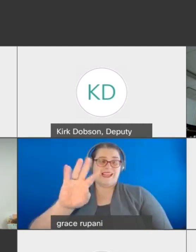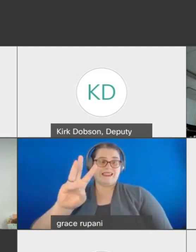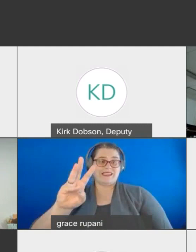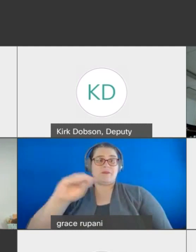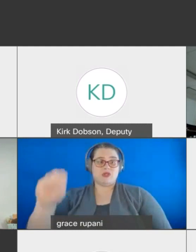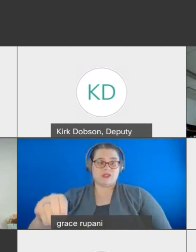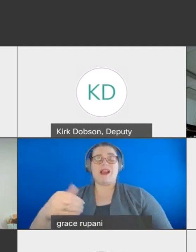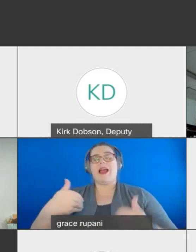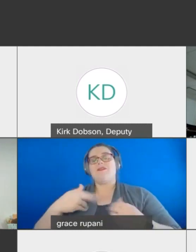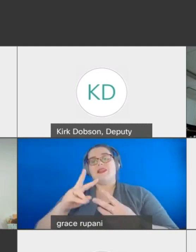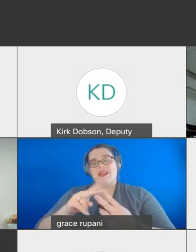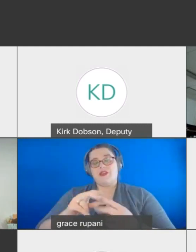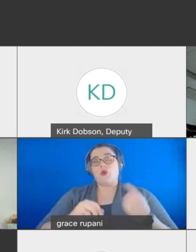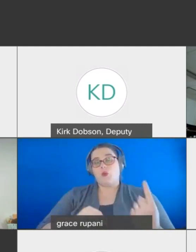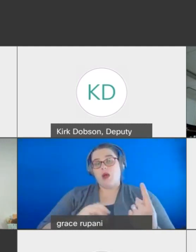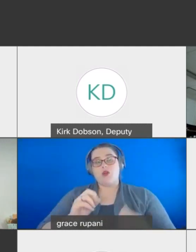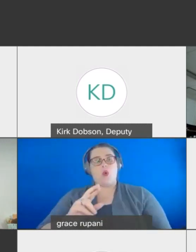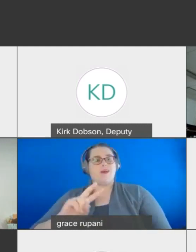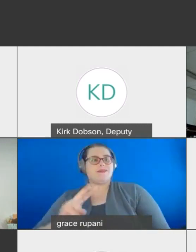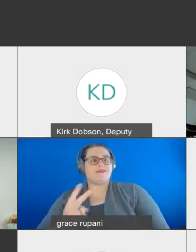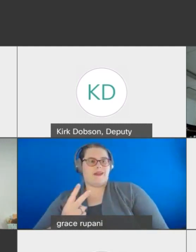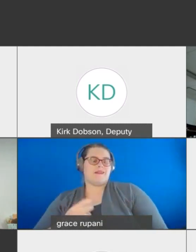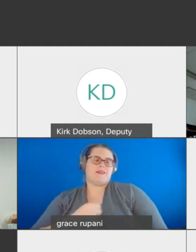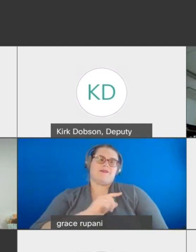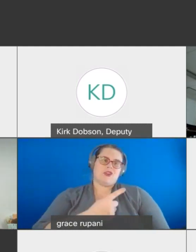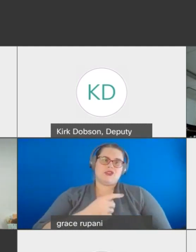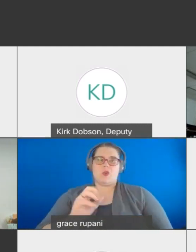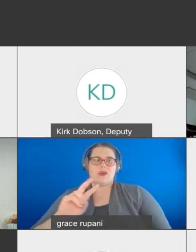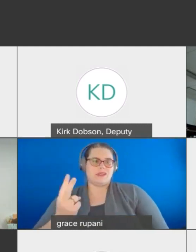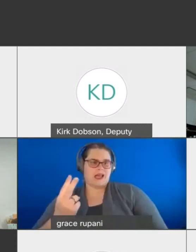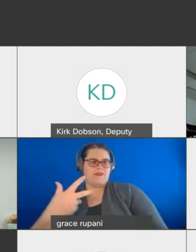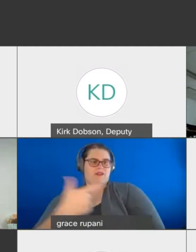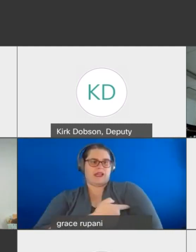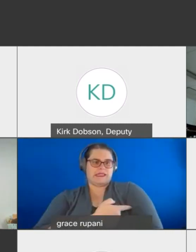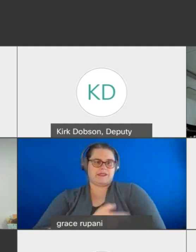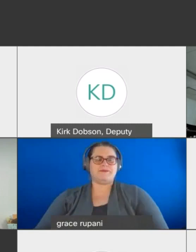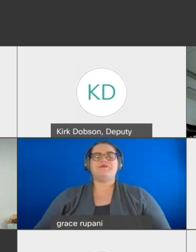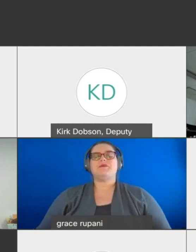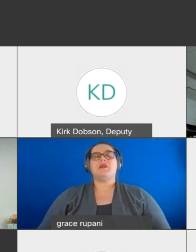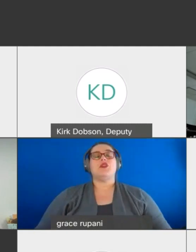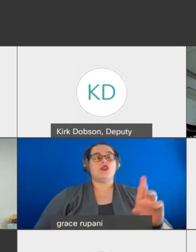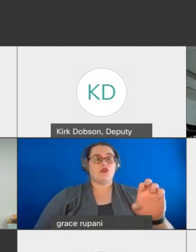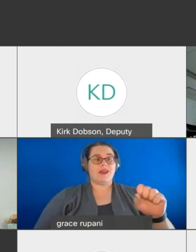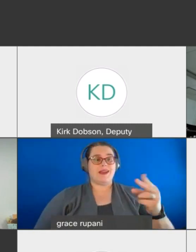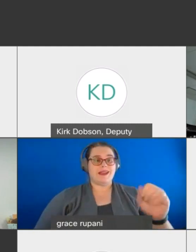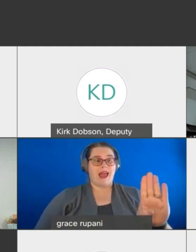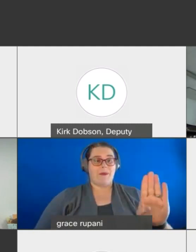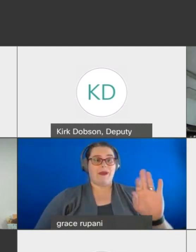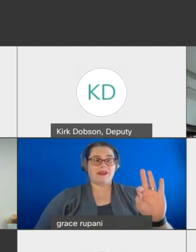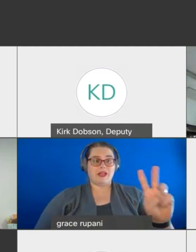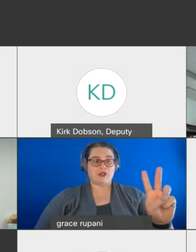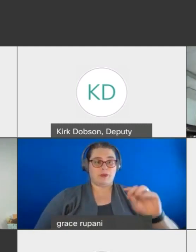two vaccinations so far. Within residential habilitation, it's 92%. Within supported living, it's